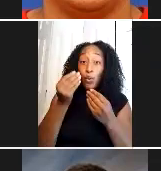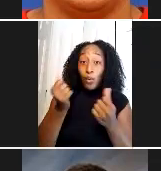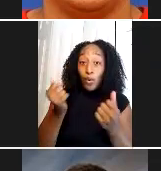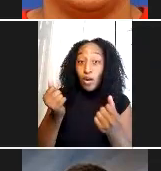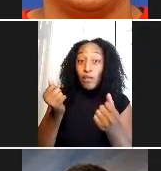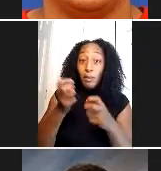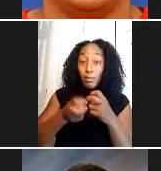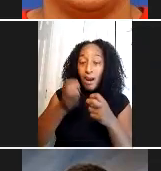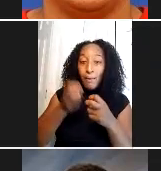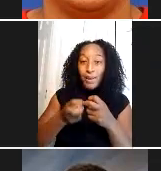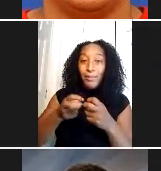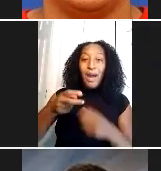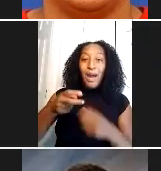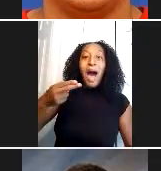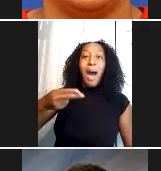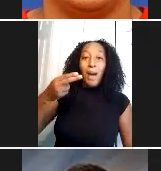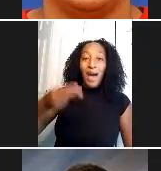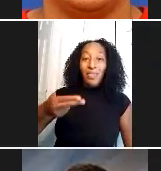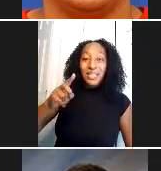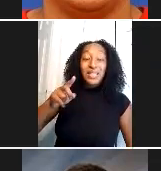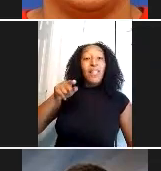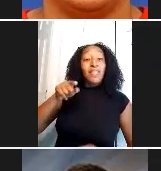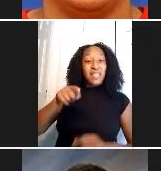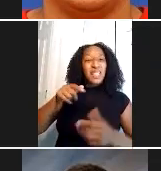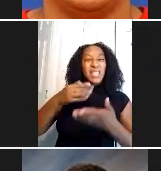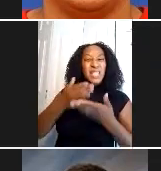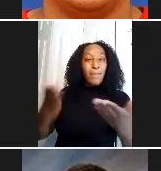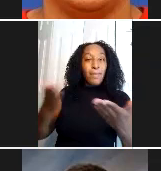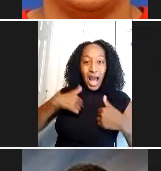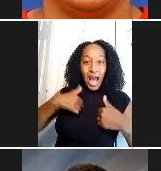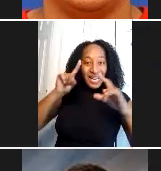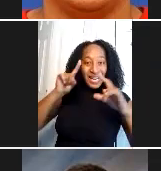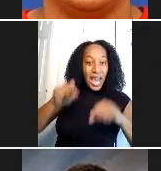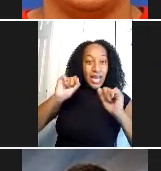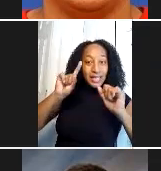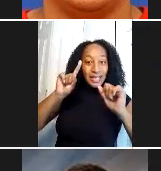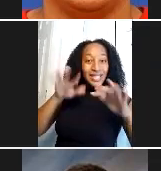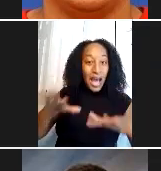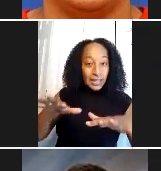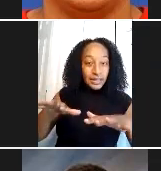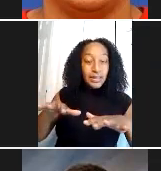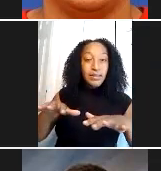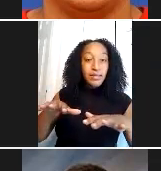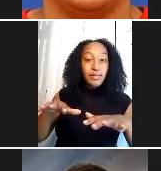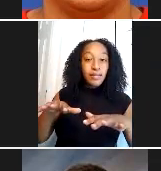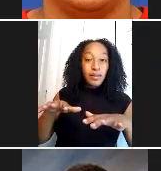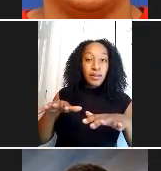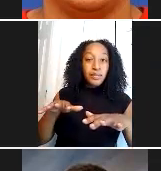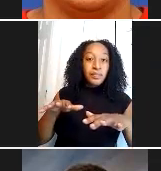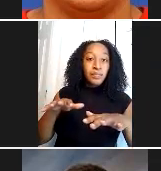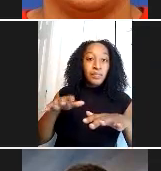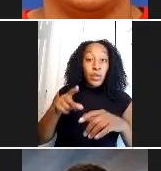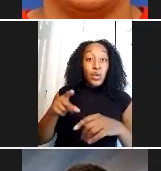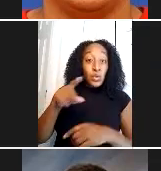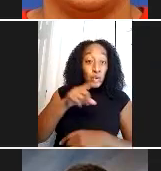So in that experiment, and those of you in lab class, you'll be doing experiments. So that experiment